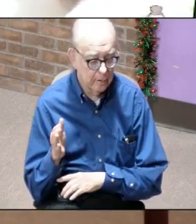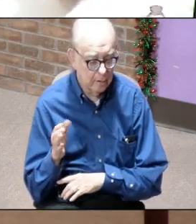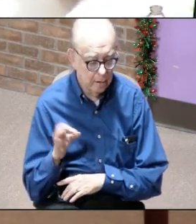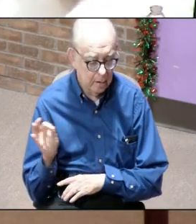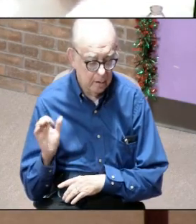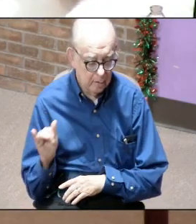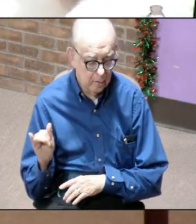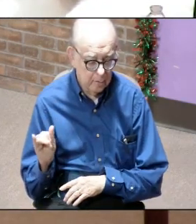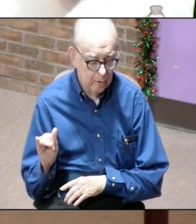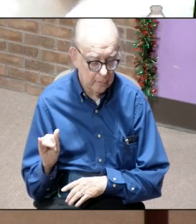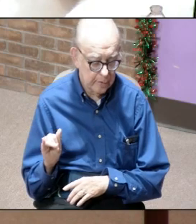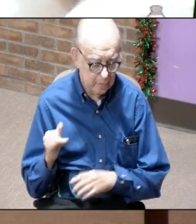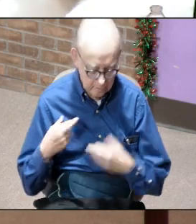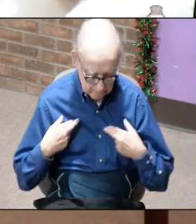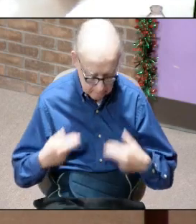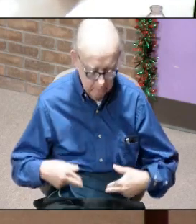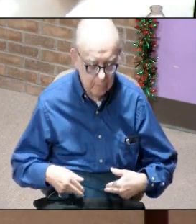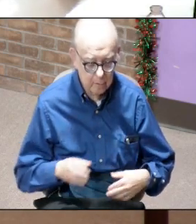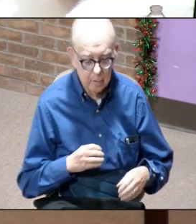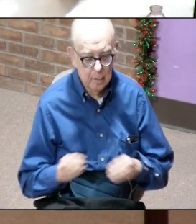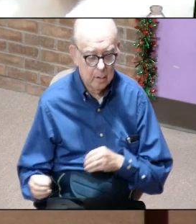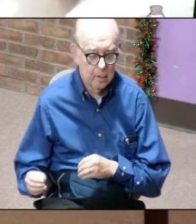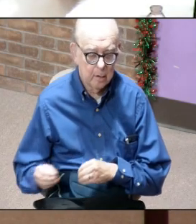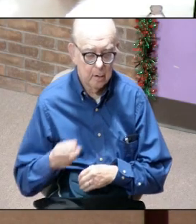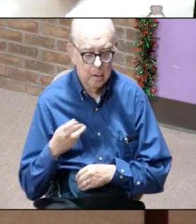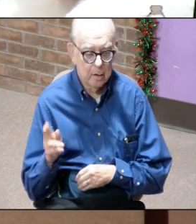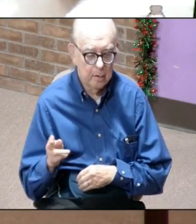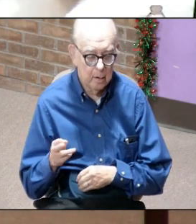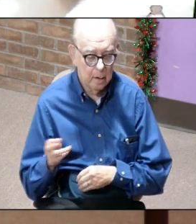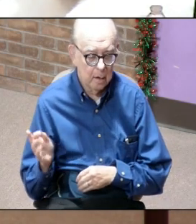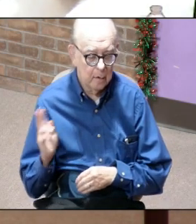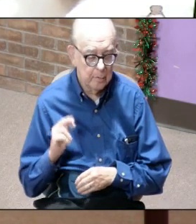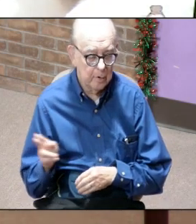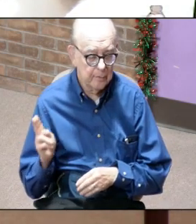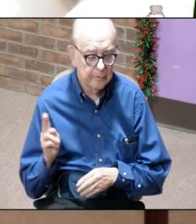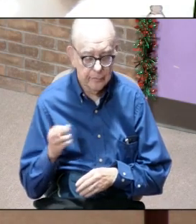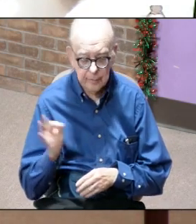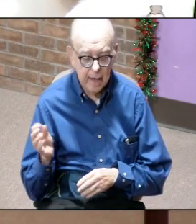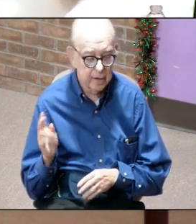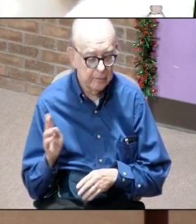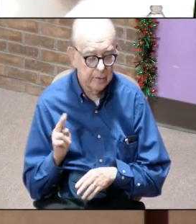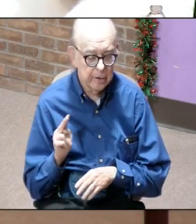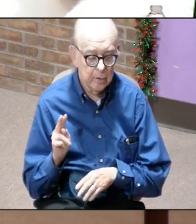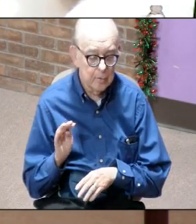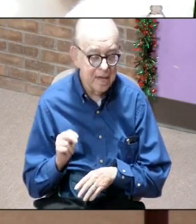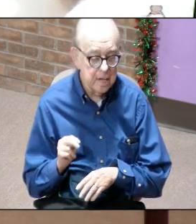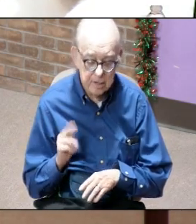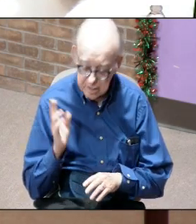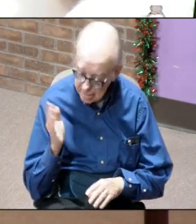off their uniform and put on the flag of the United Nations. Never.